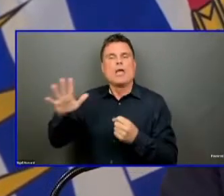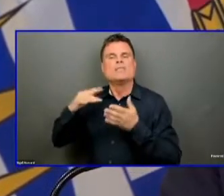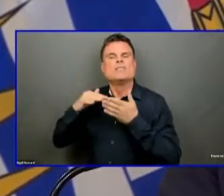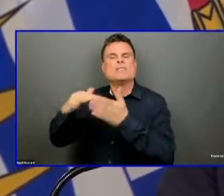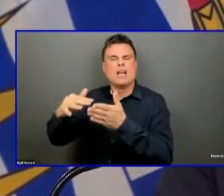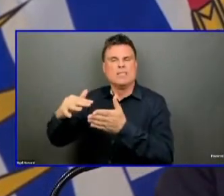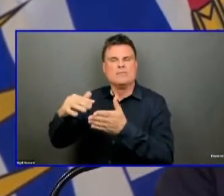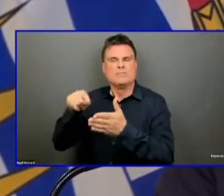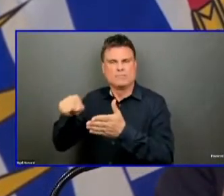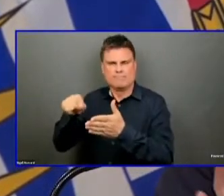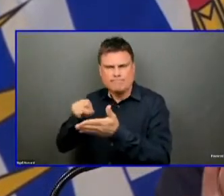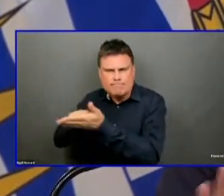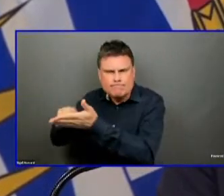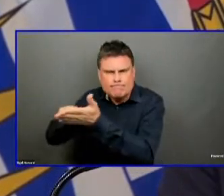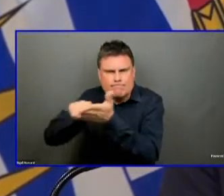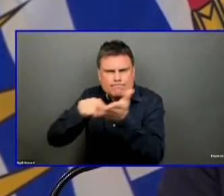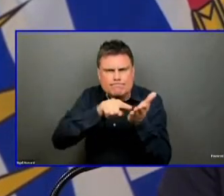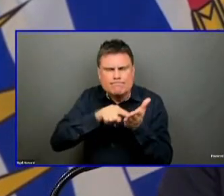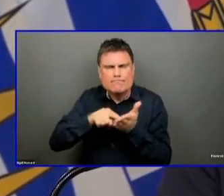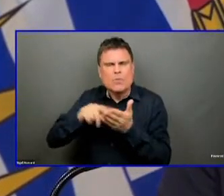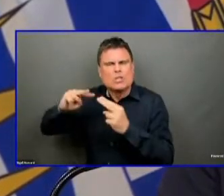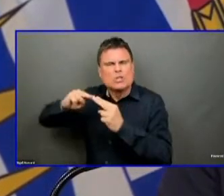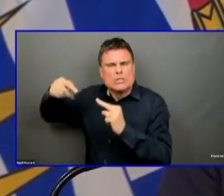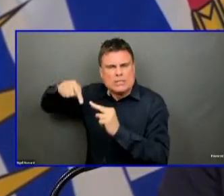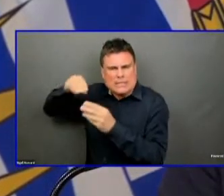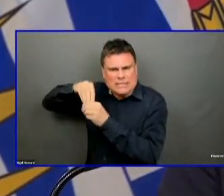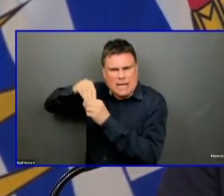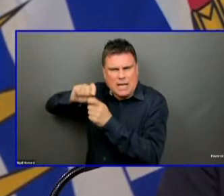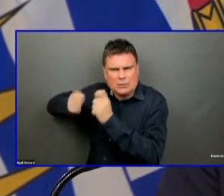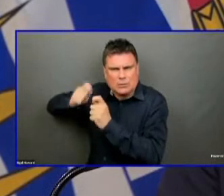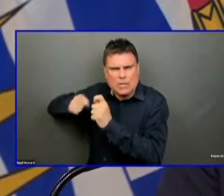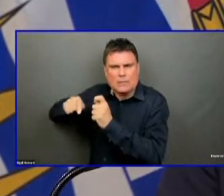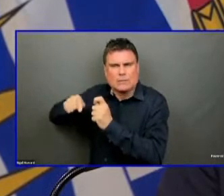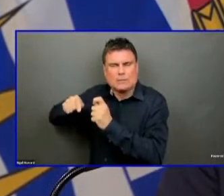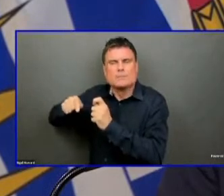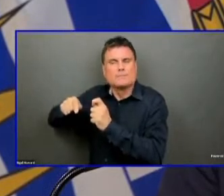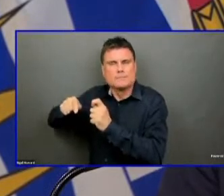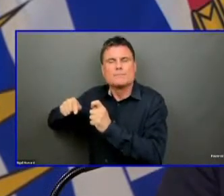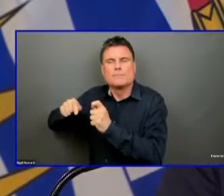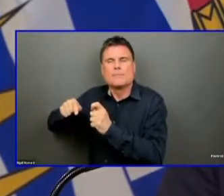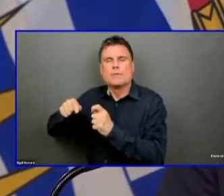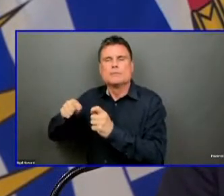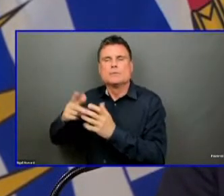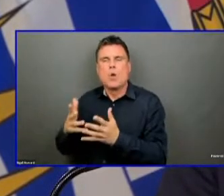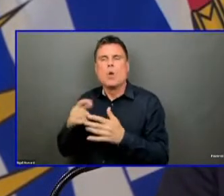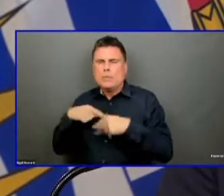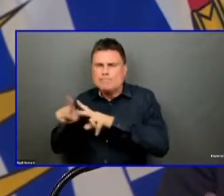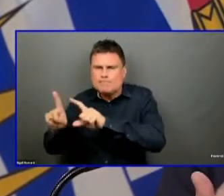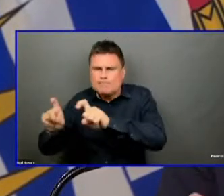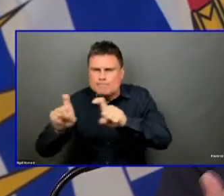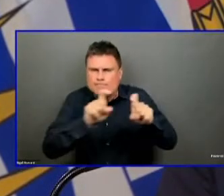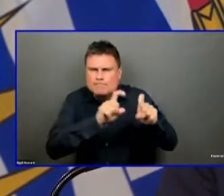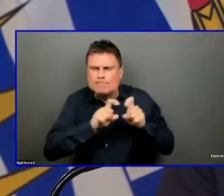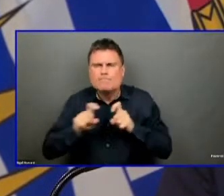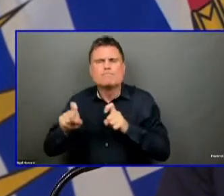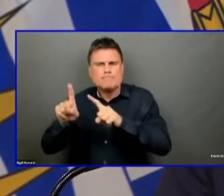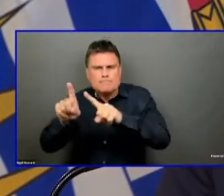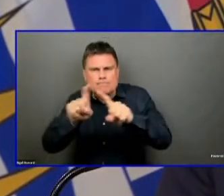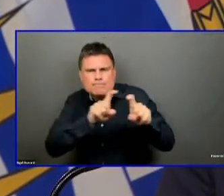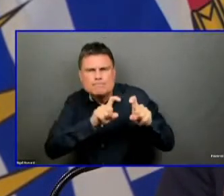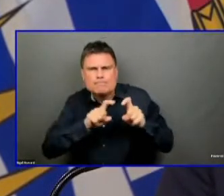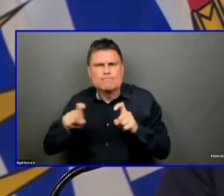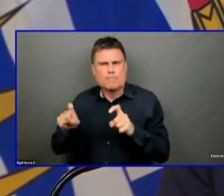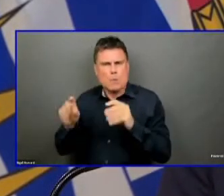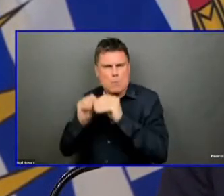extensive testing when we've known that there was a variant of concern exposure event in a school, and we have not